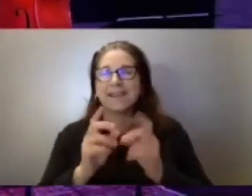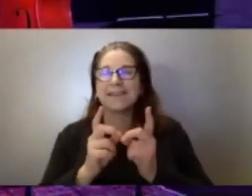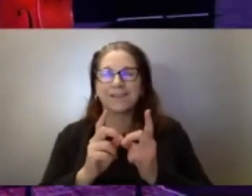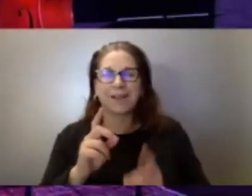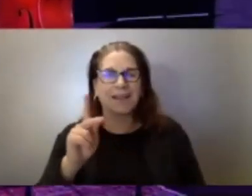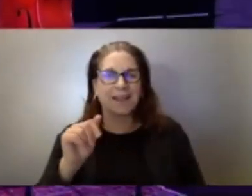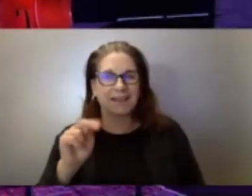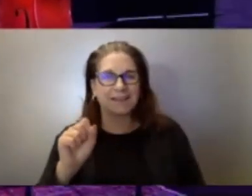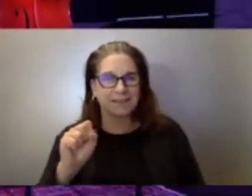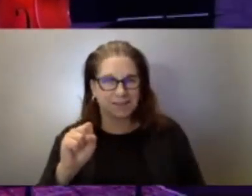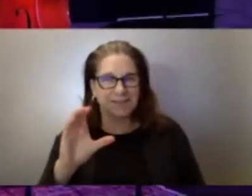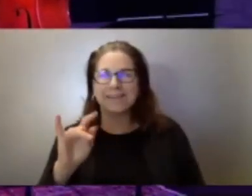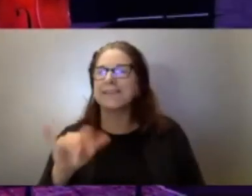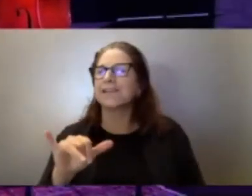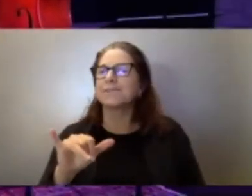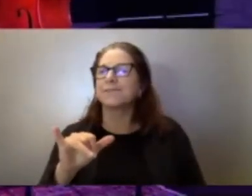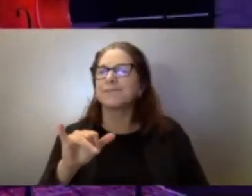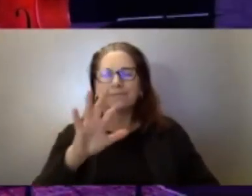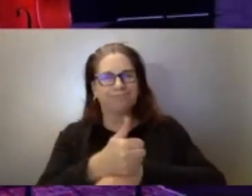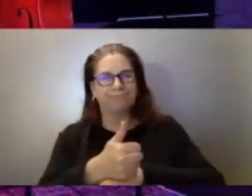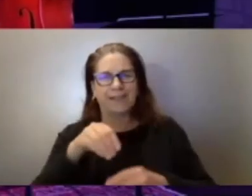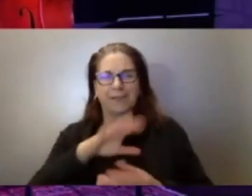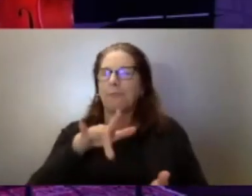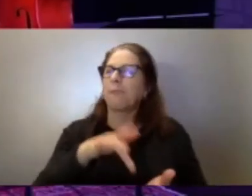Good night, digital Kansas City.